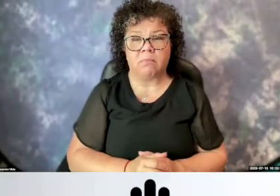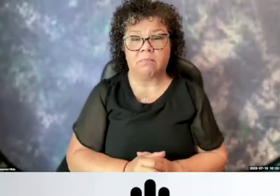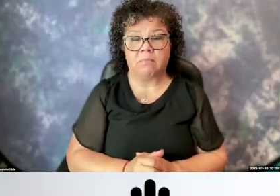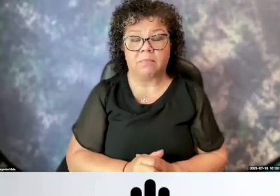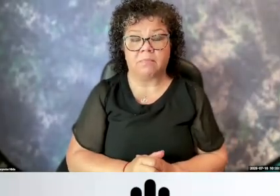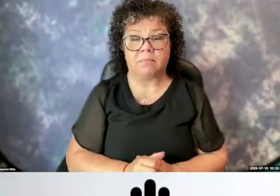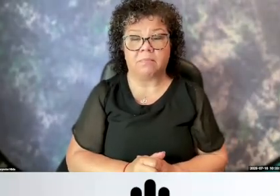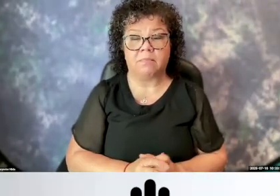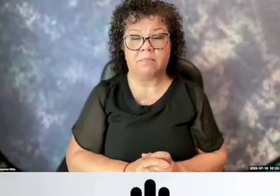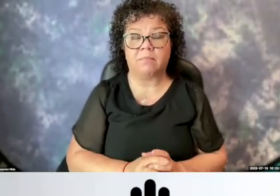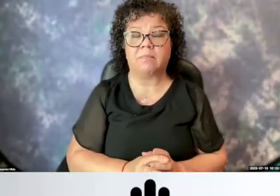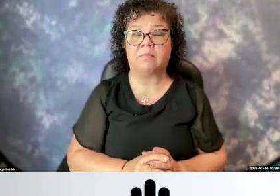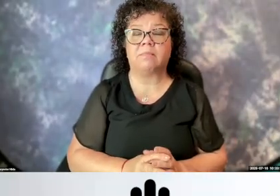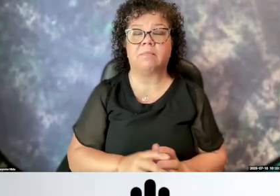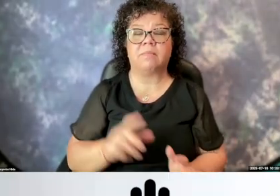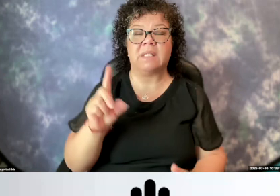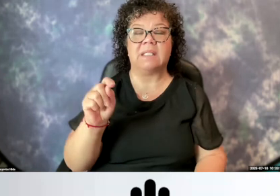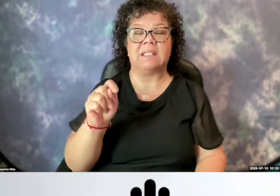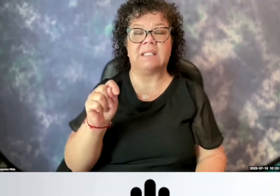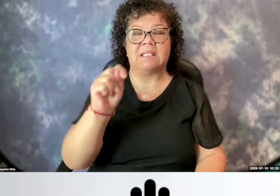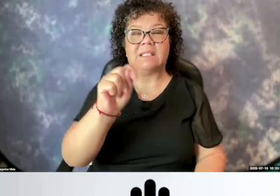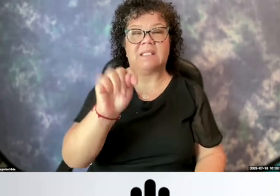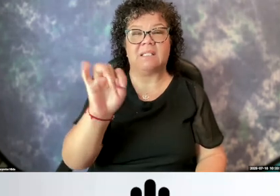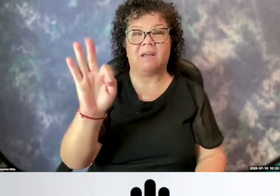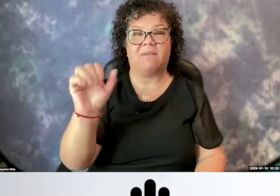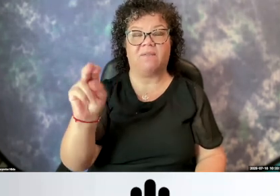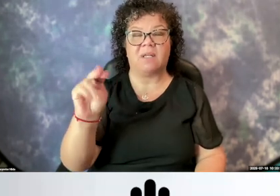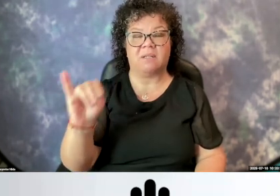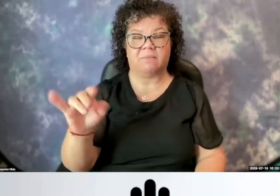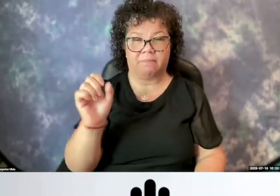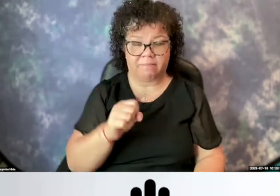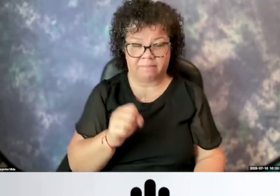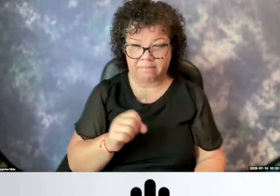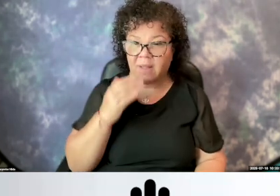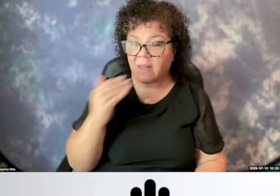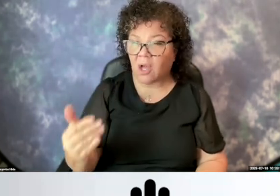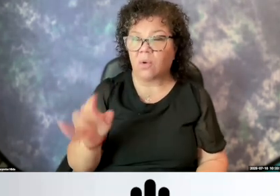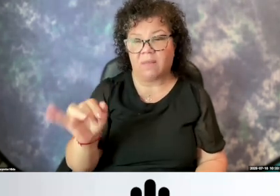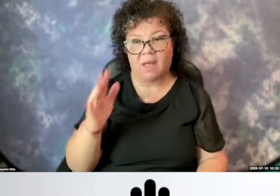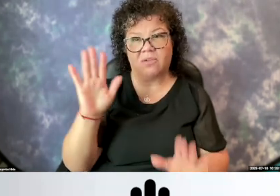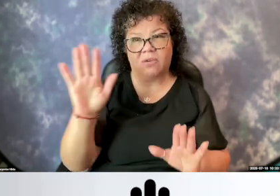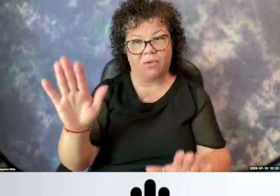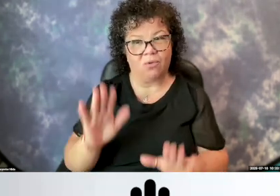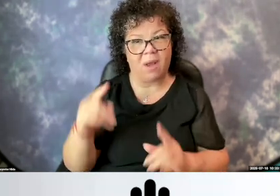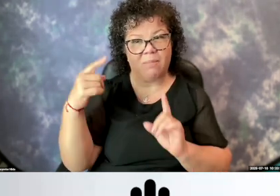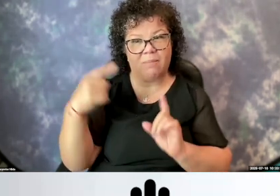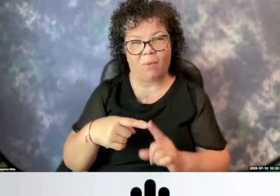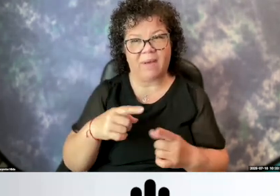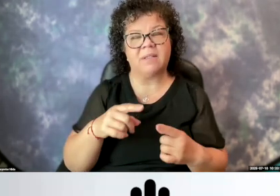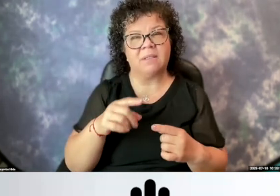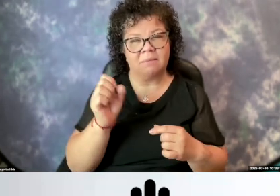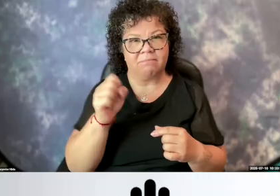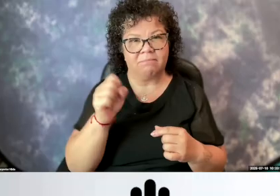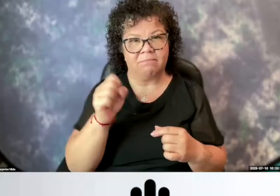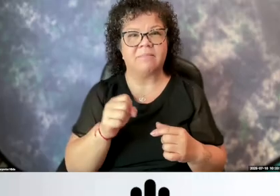Hi, Divine. Thank you for that comment. I will say that that is a very great point to make out. We are working